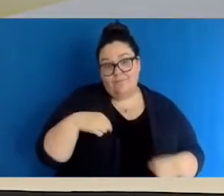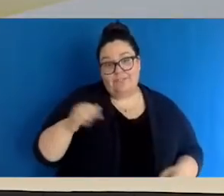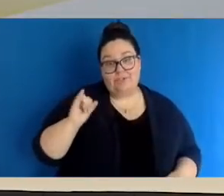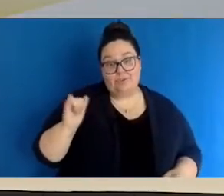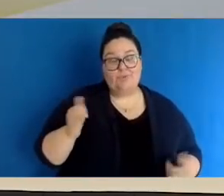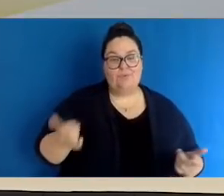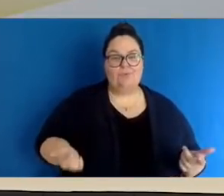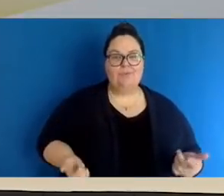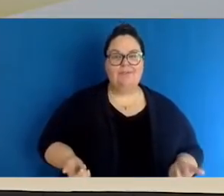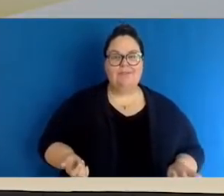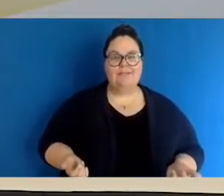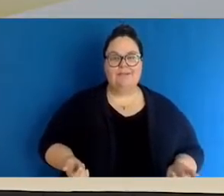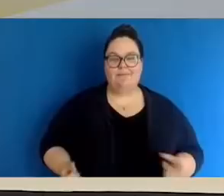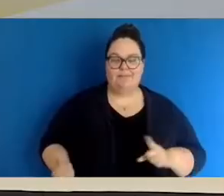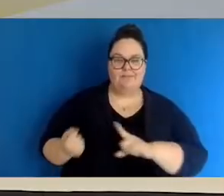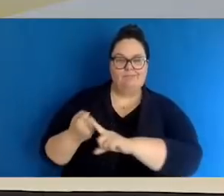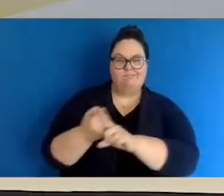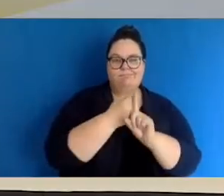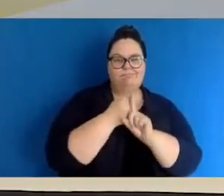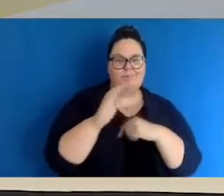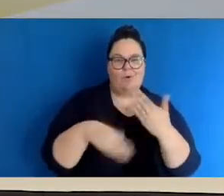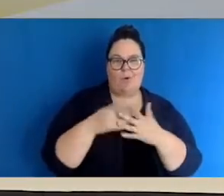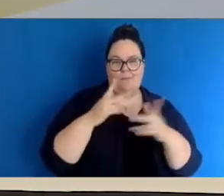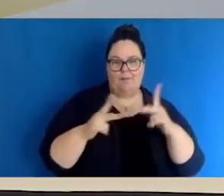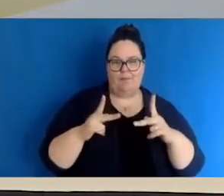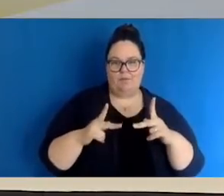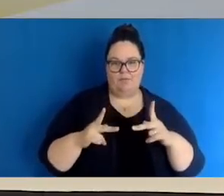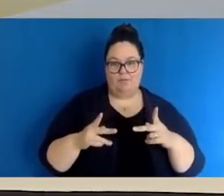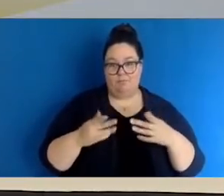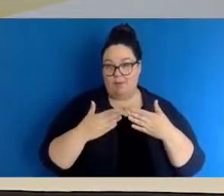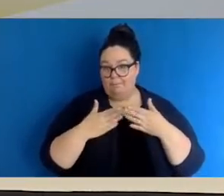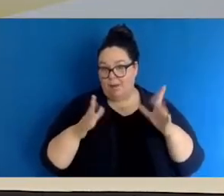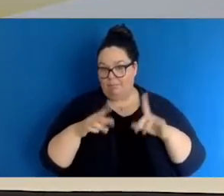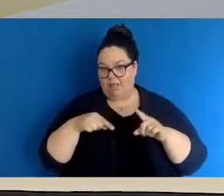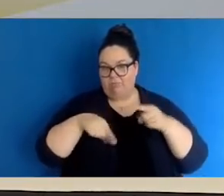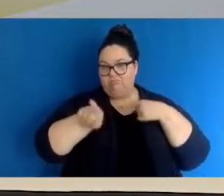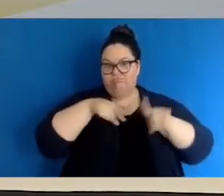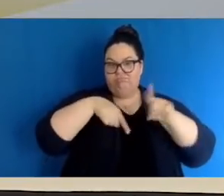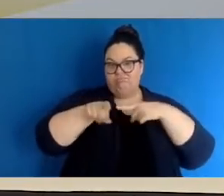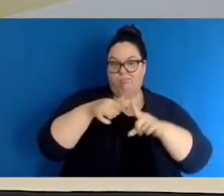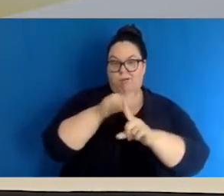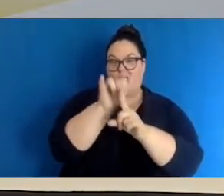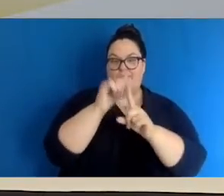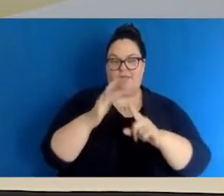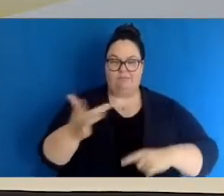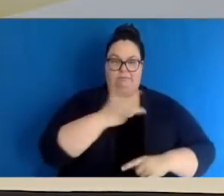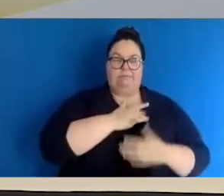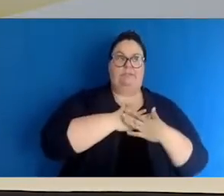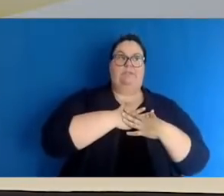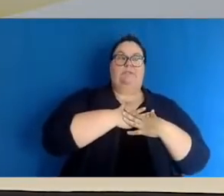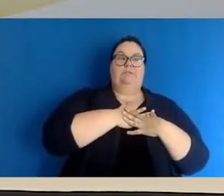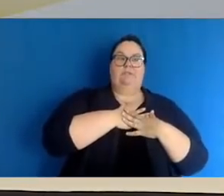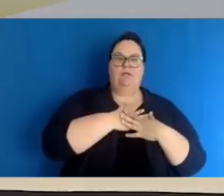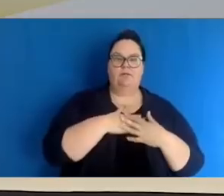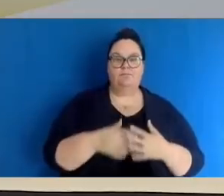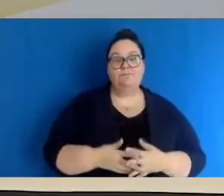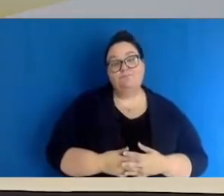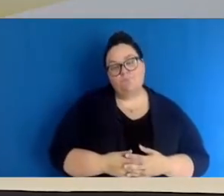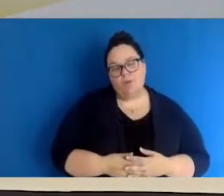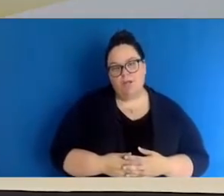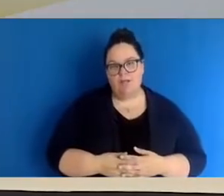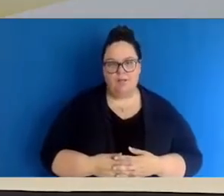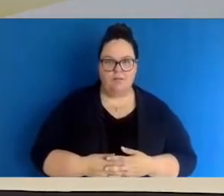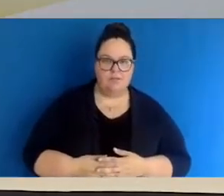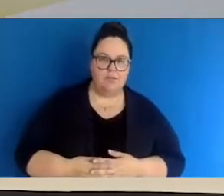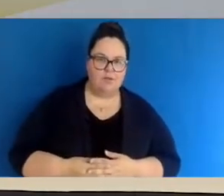But it's impacted everybody. But is it the public criticism? Is that what sort of hits at home? Well, I also think we